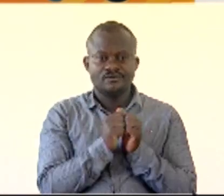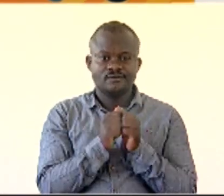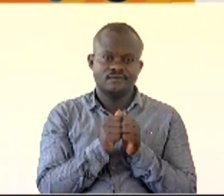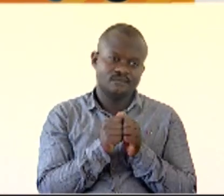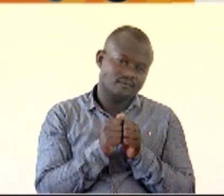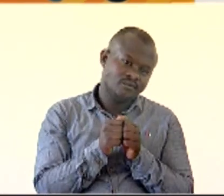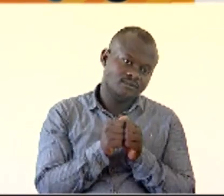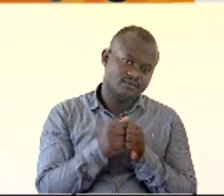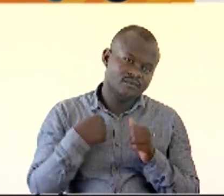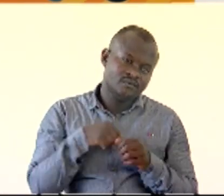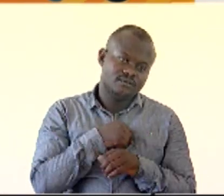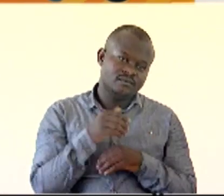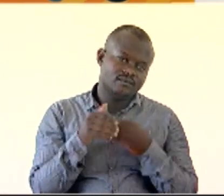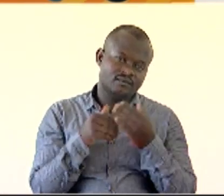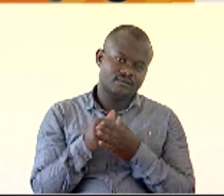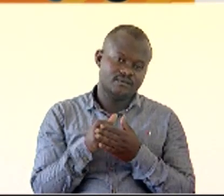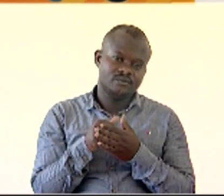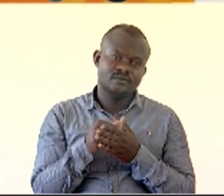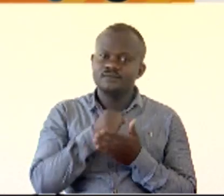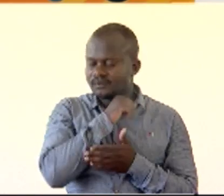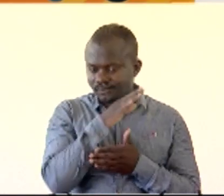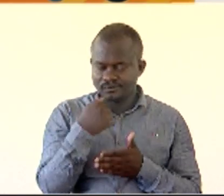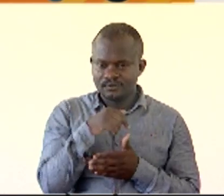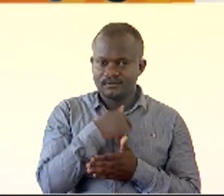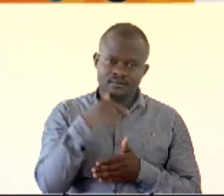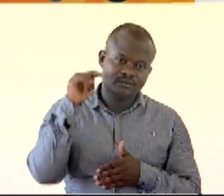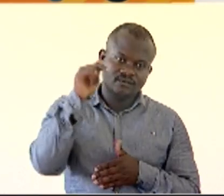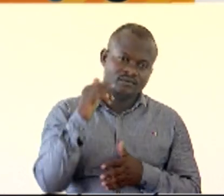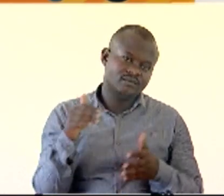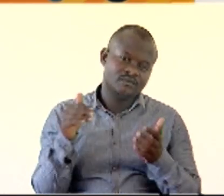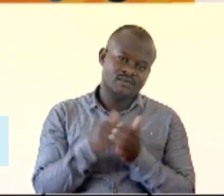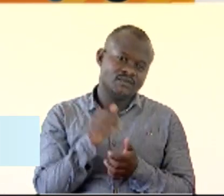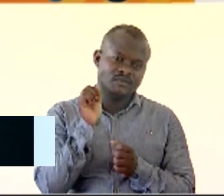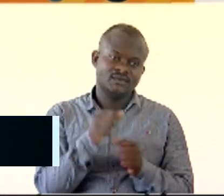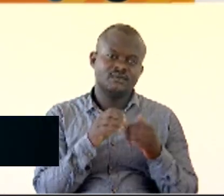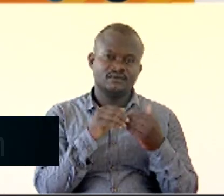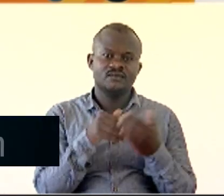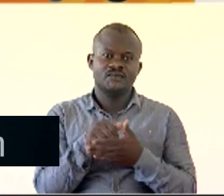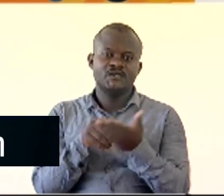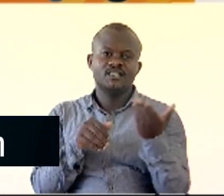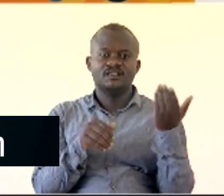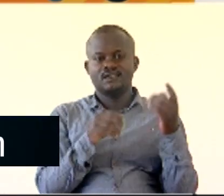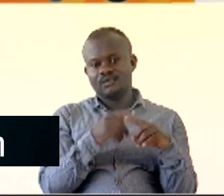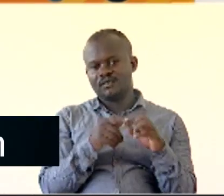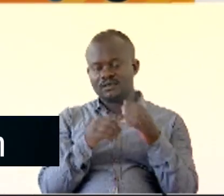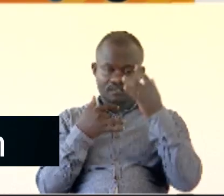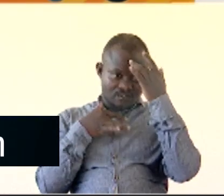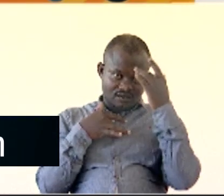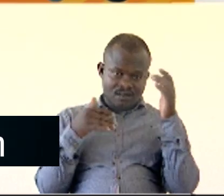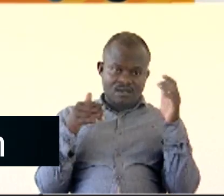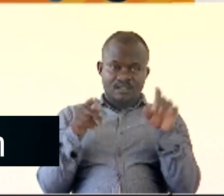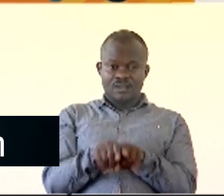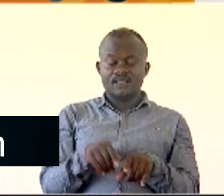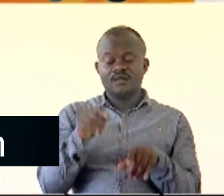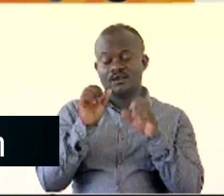will contaminate our air, which we breathe, and this can lead to different diseases. Like you can see,